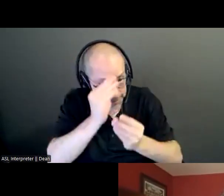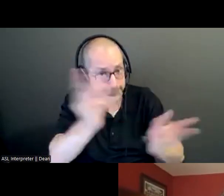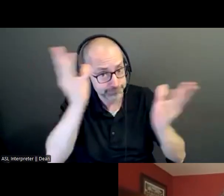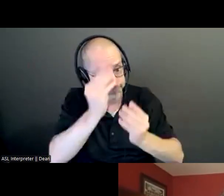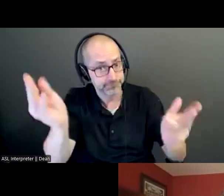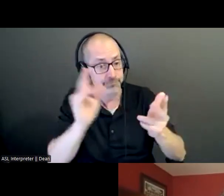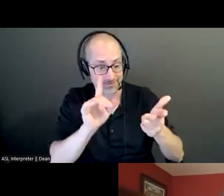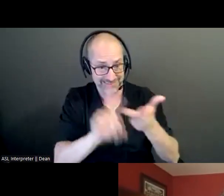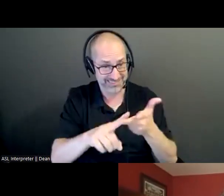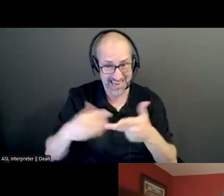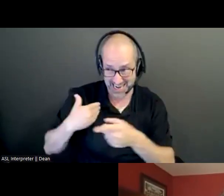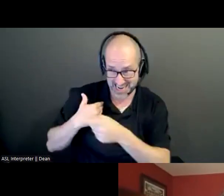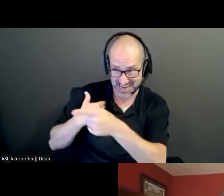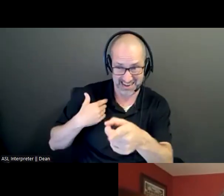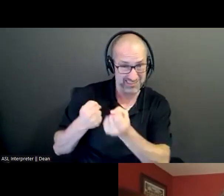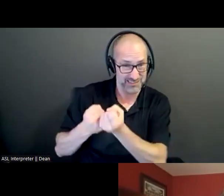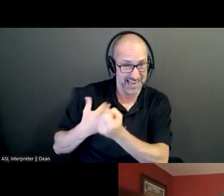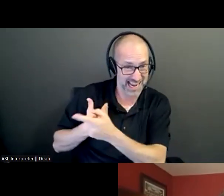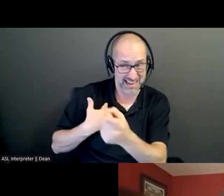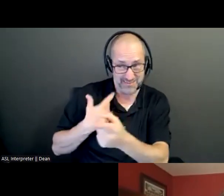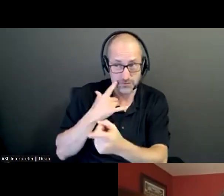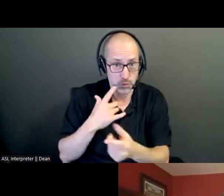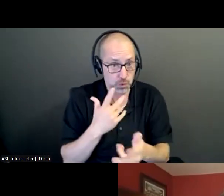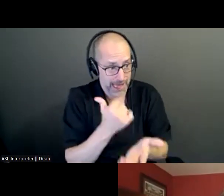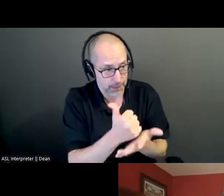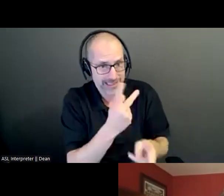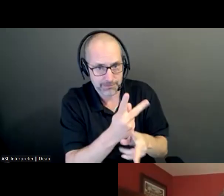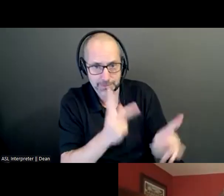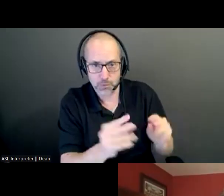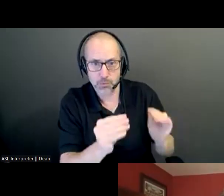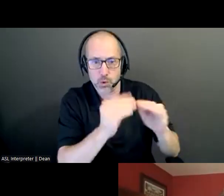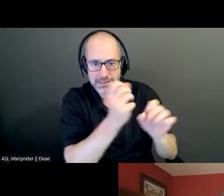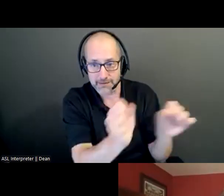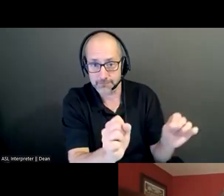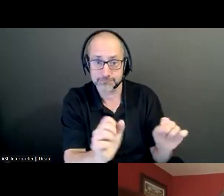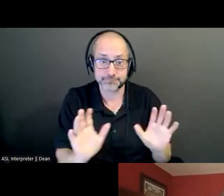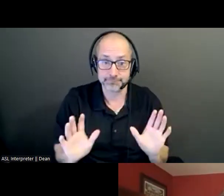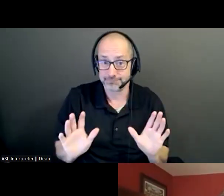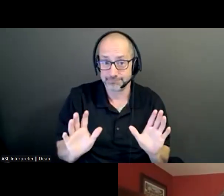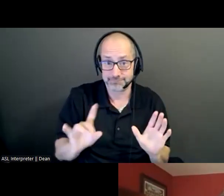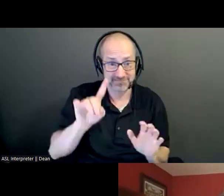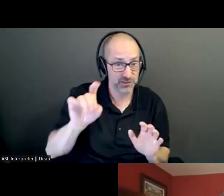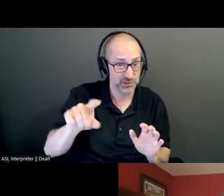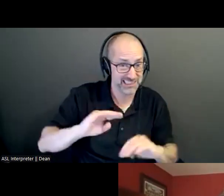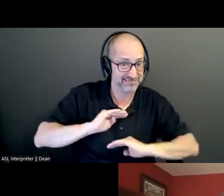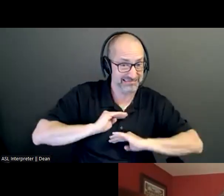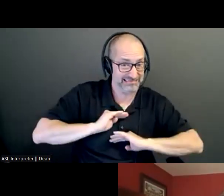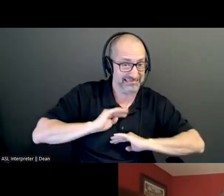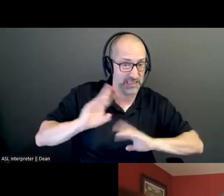in place to help keep people safer. I hope that answered your question. Well, yes,